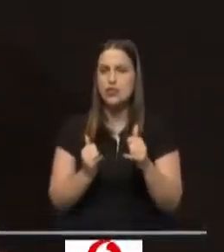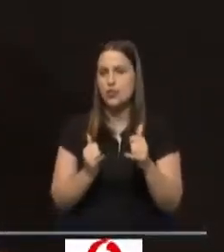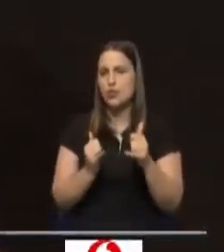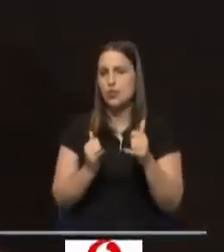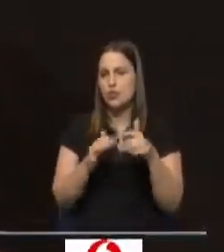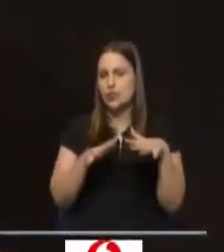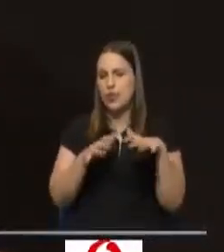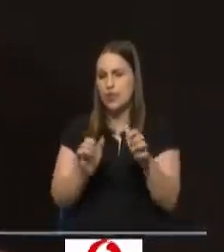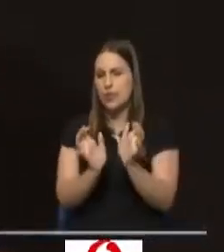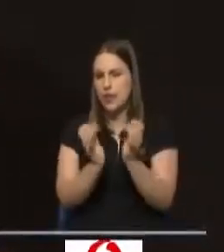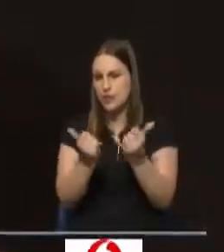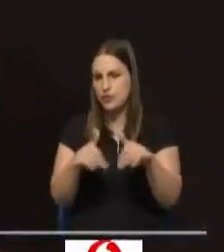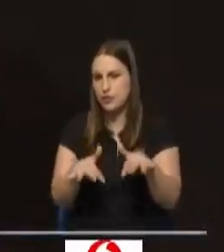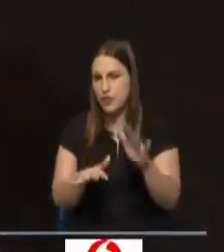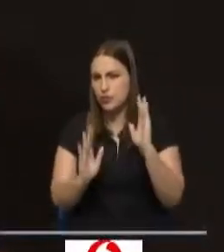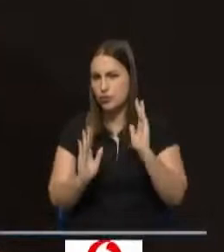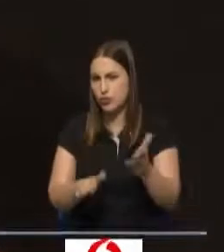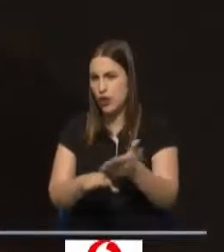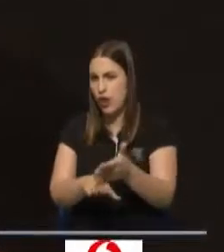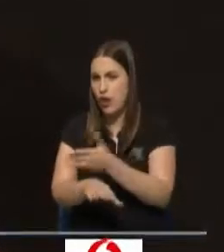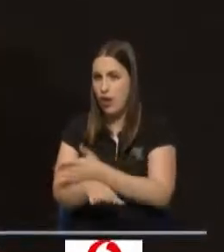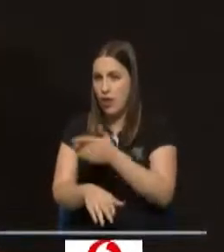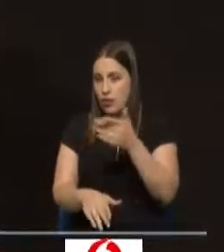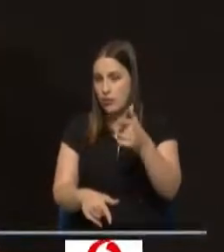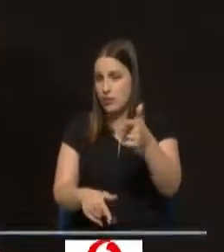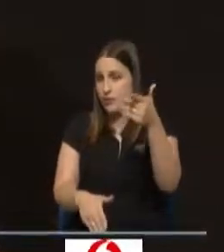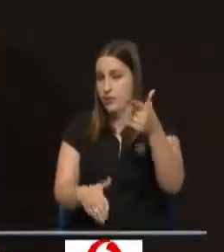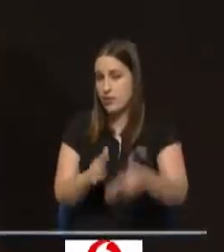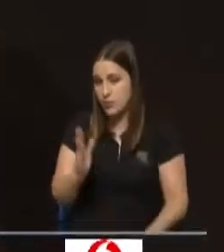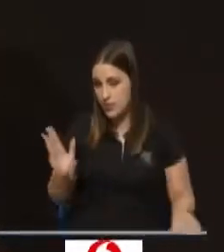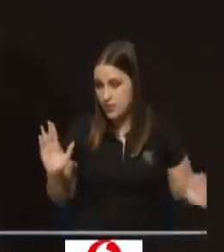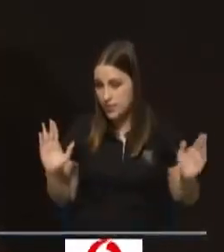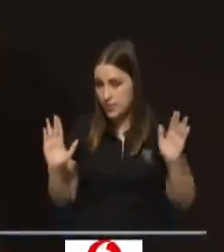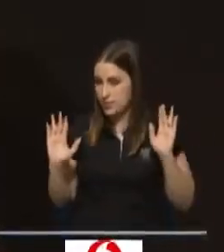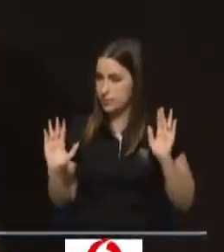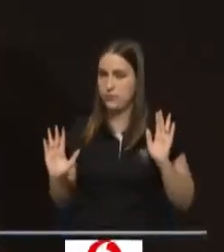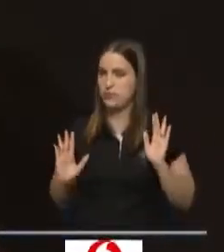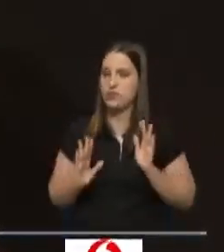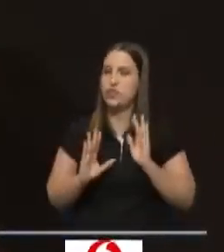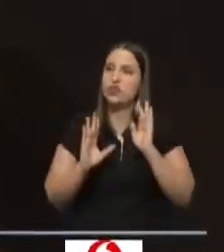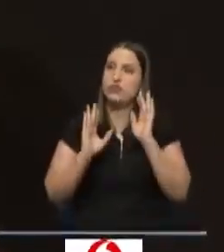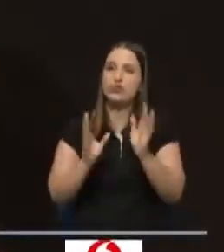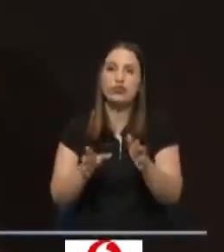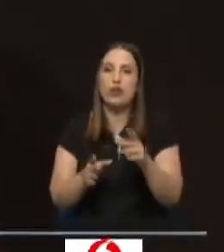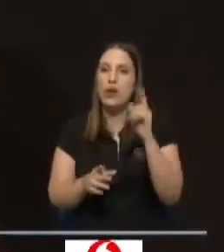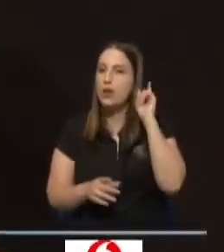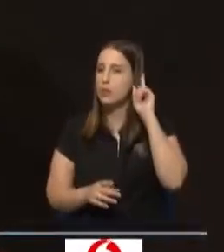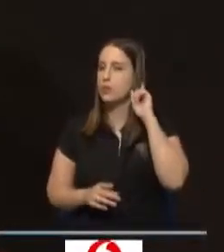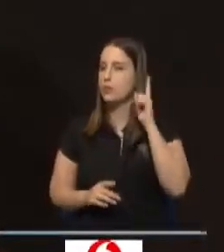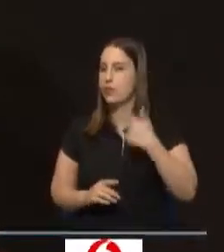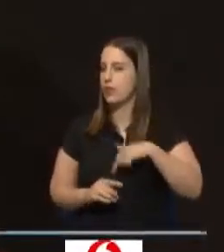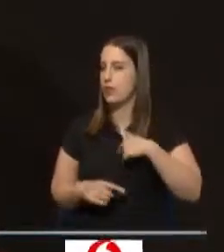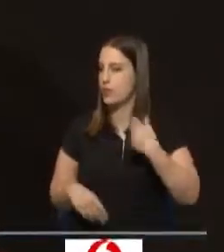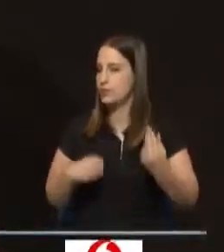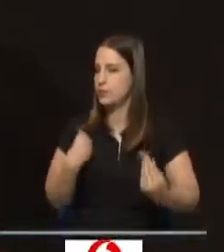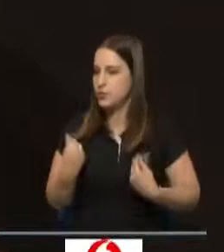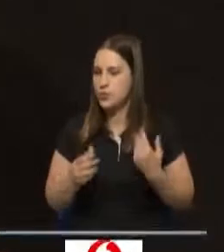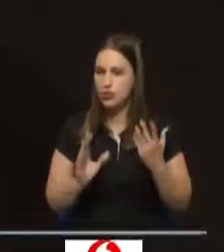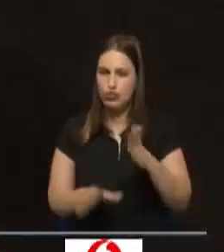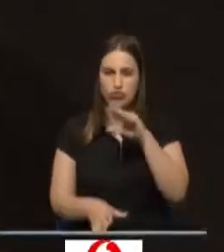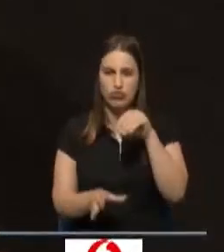risk of cyber attacks existed before this very unfortunate incident, and it was